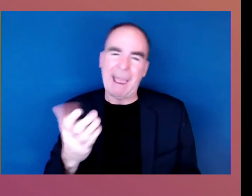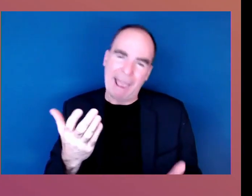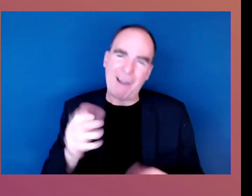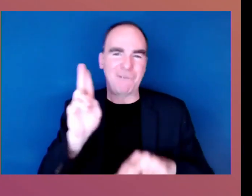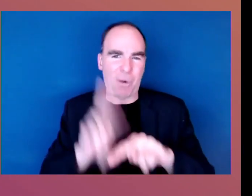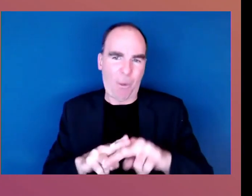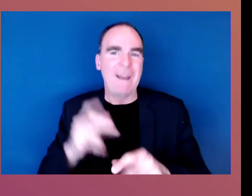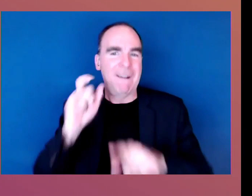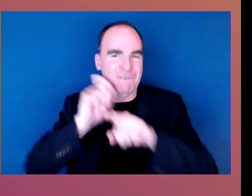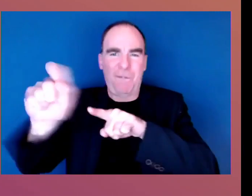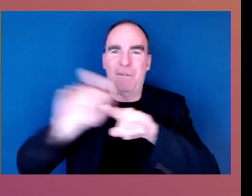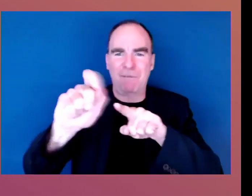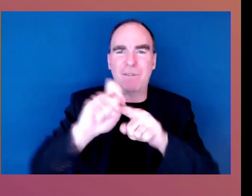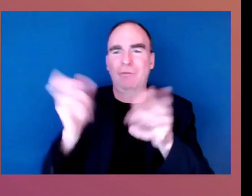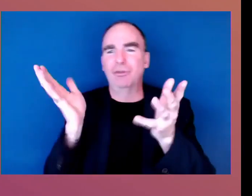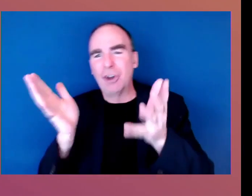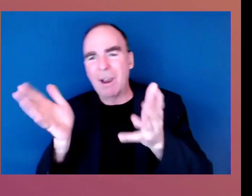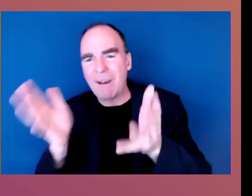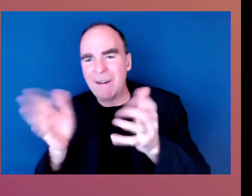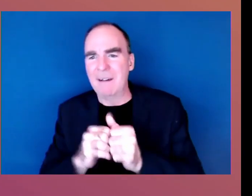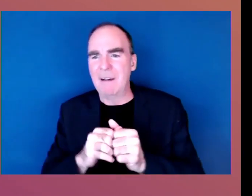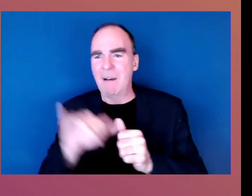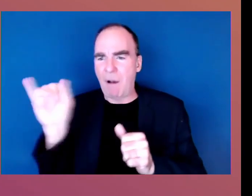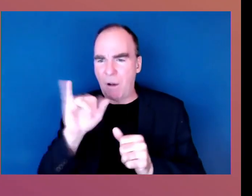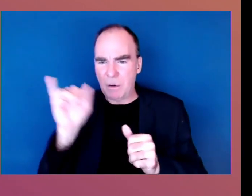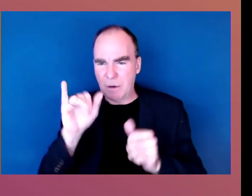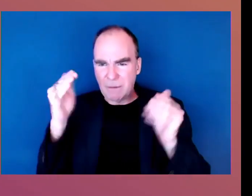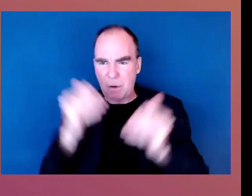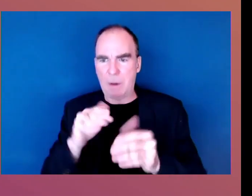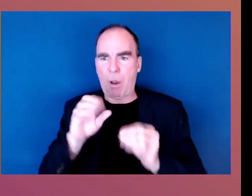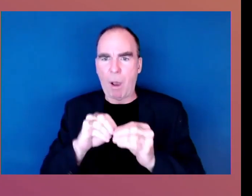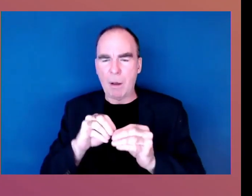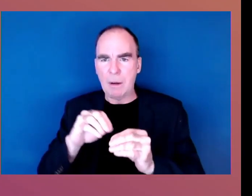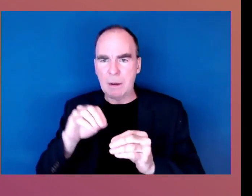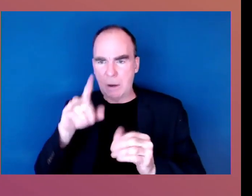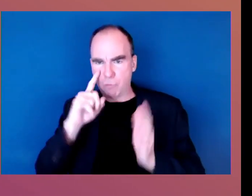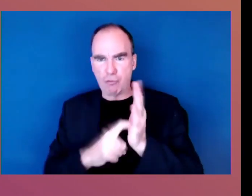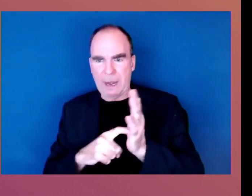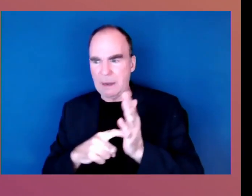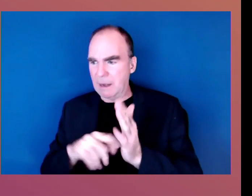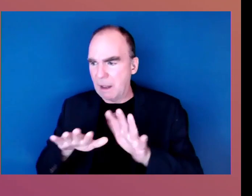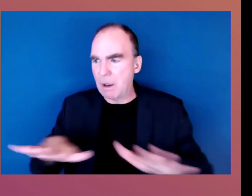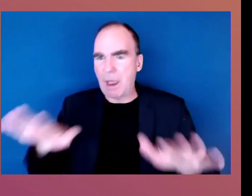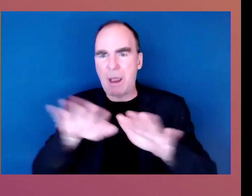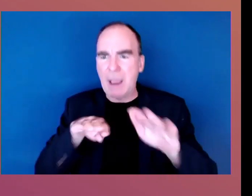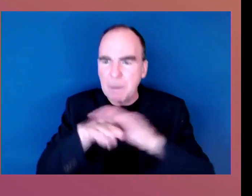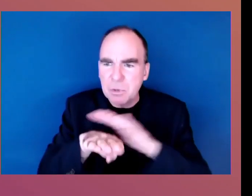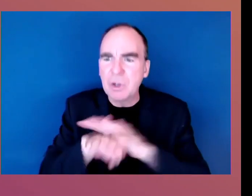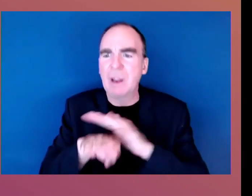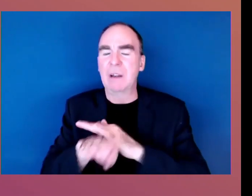recognition, friend recognition, barcode detection, scene captioning, too many to even